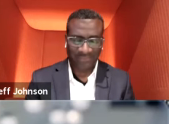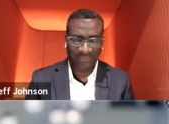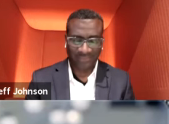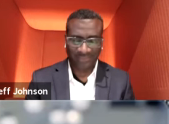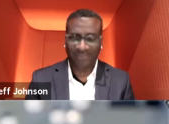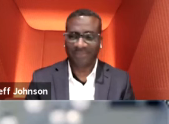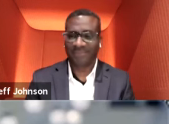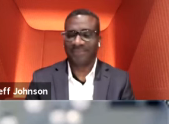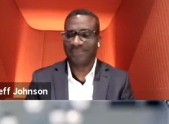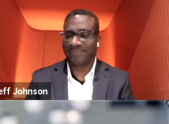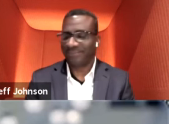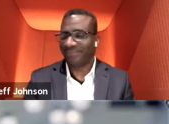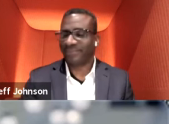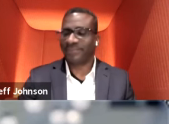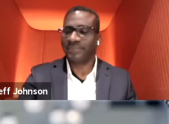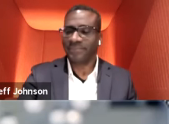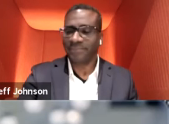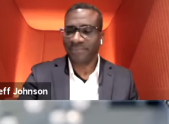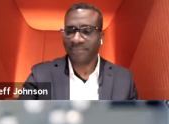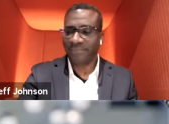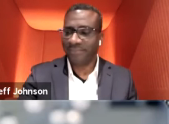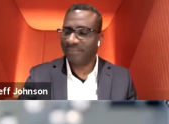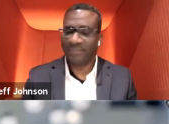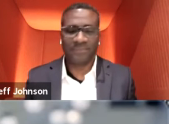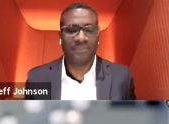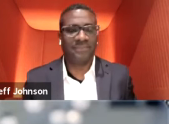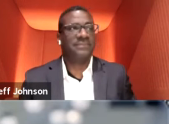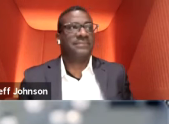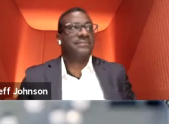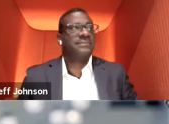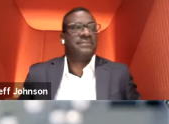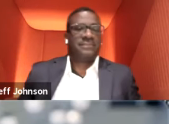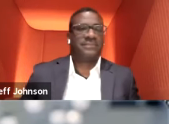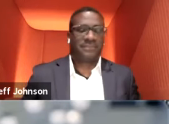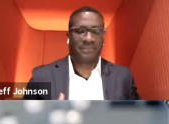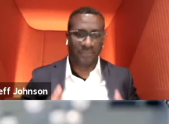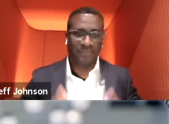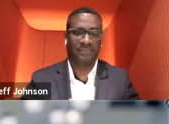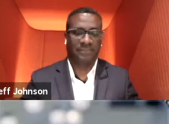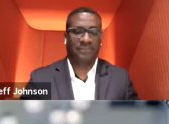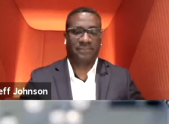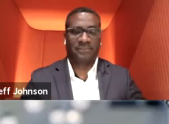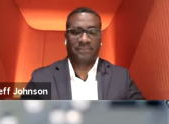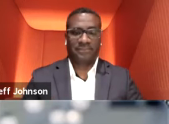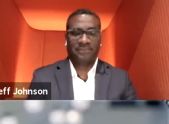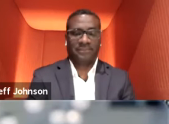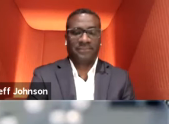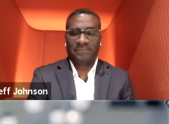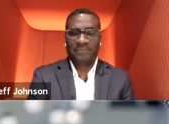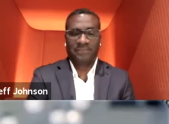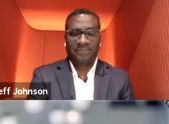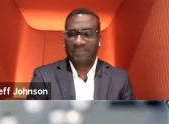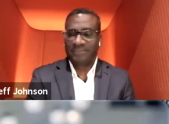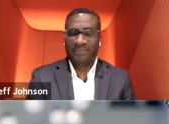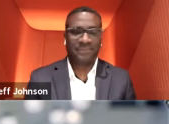stewarded this land throughout generations and all other Indigenous tribes and nations who call Colorado home. Thank you for